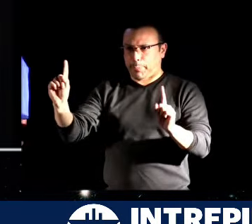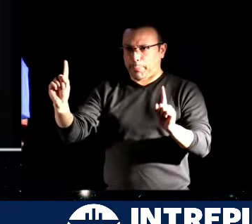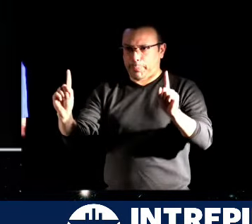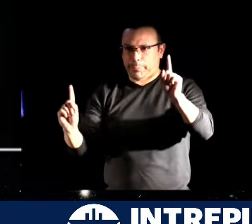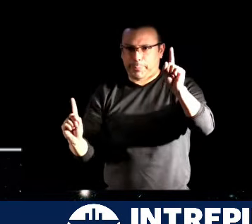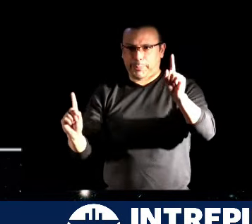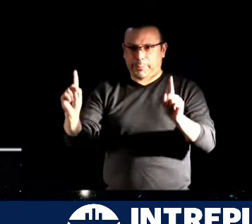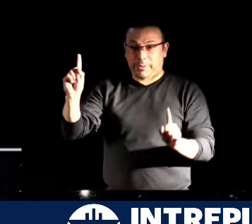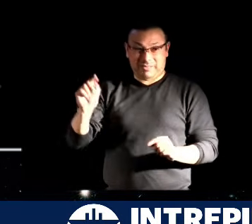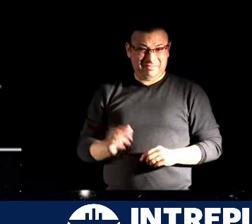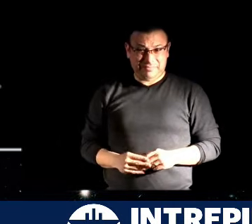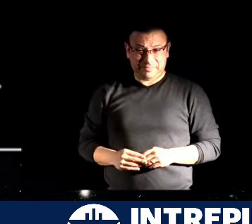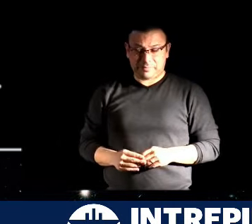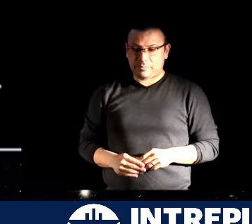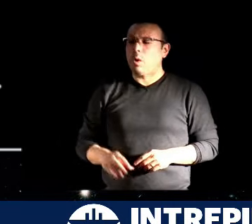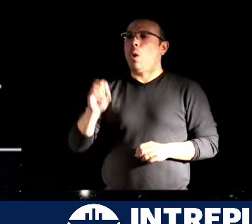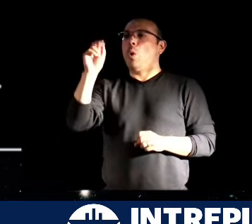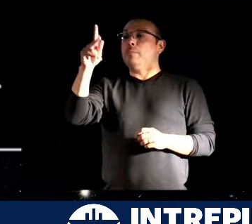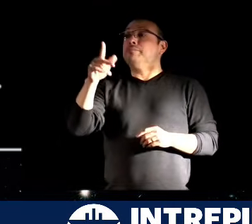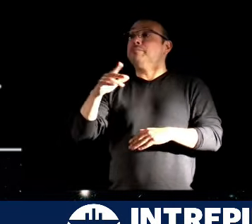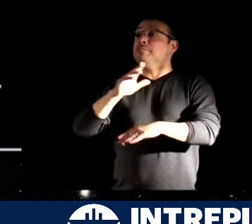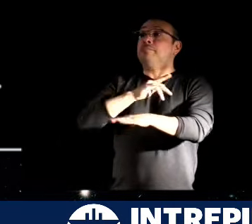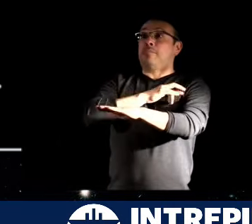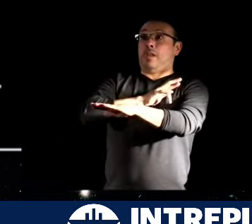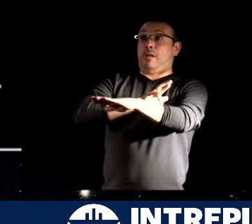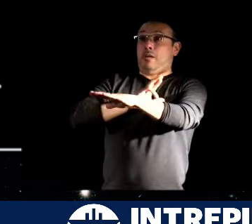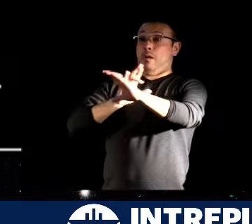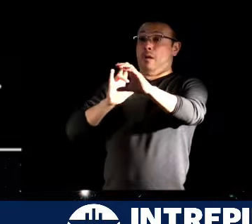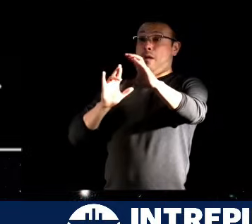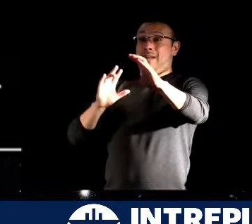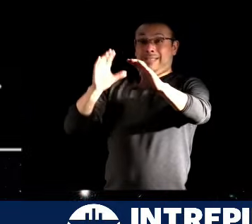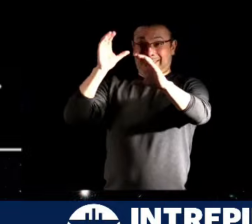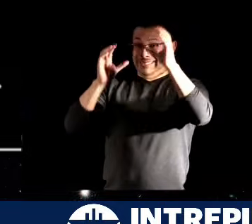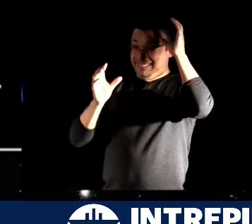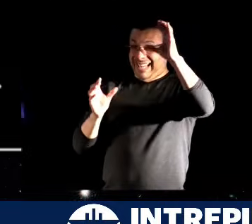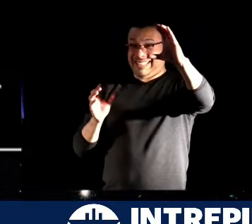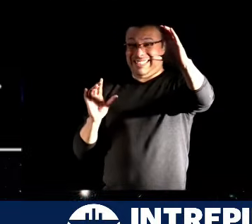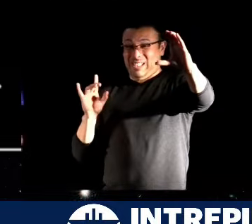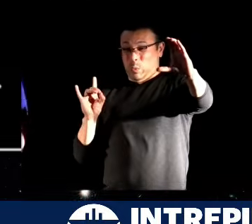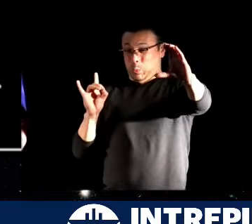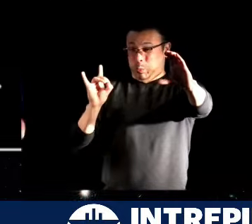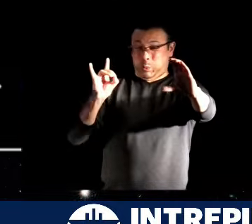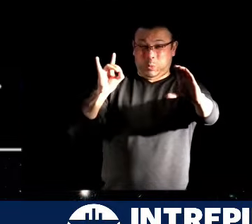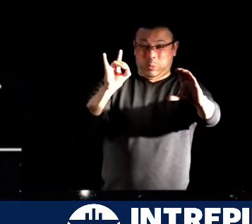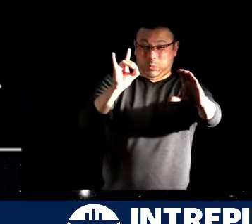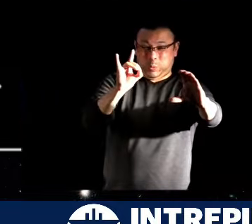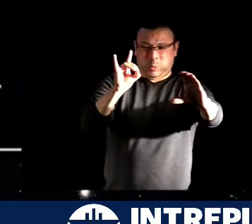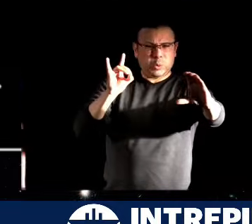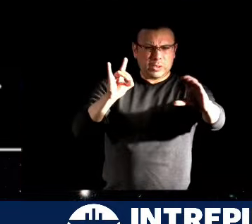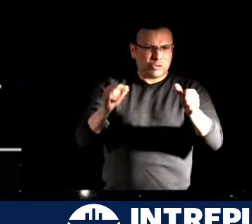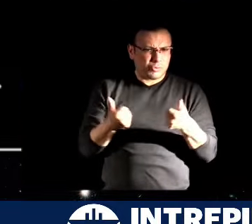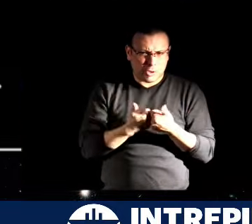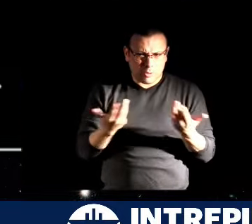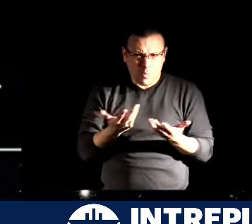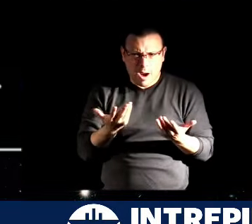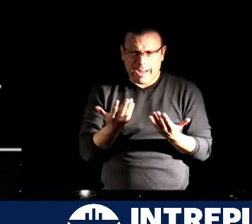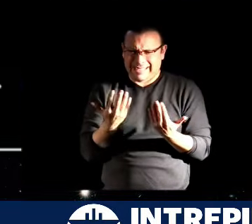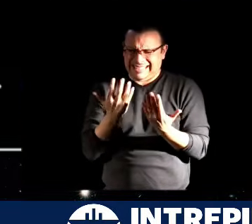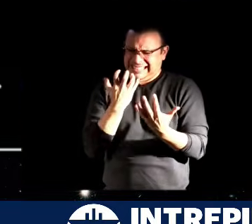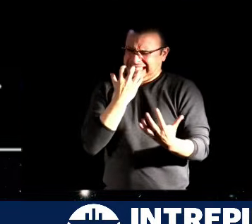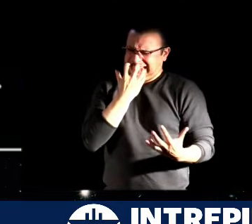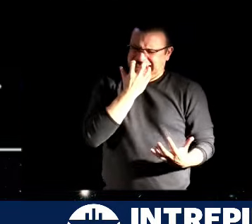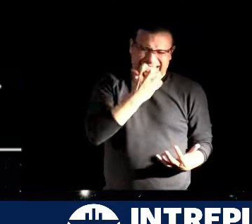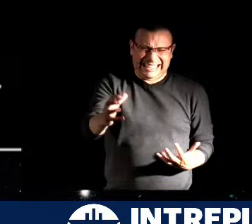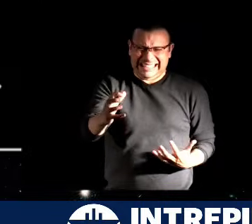So what are some of the challenges going to the sun, right? One of them is the solar intensity. How hot are we